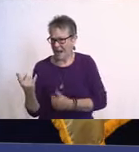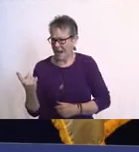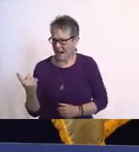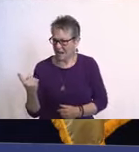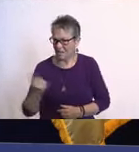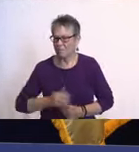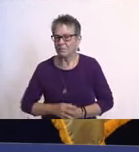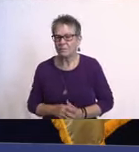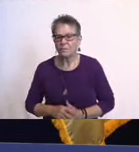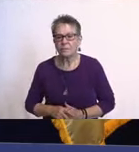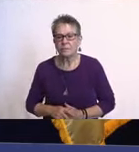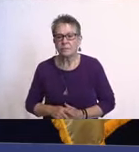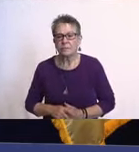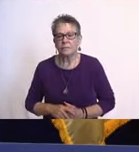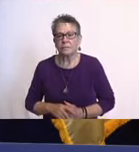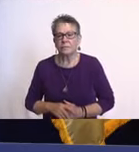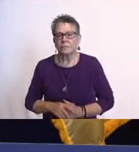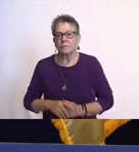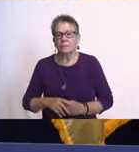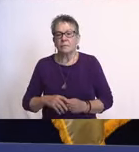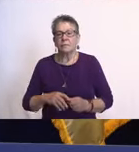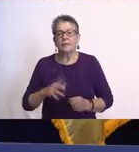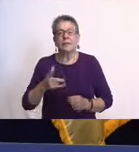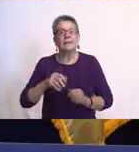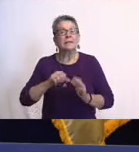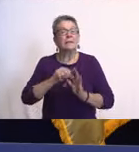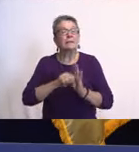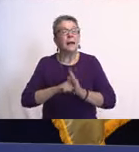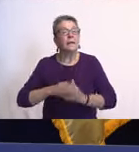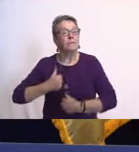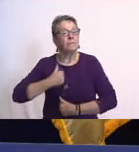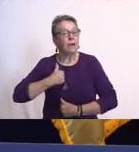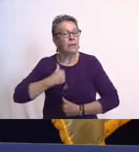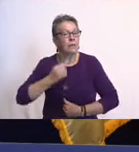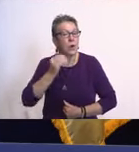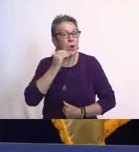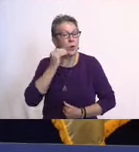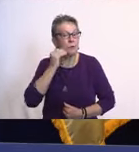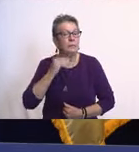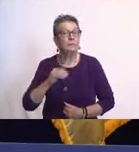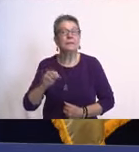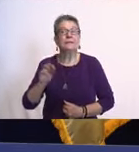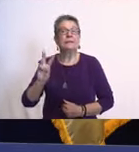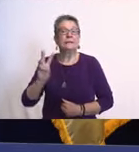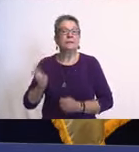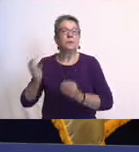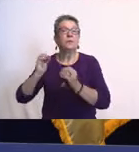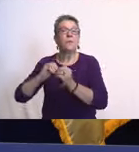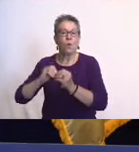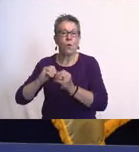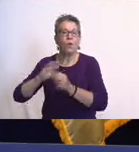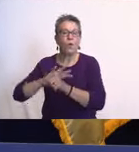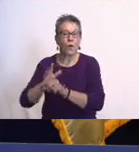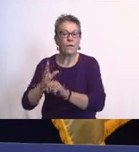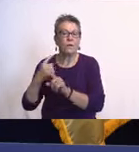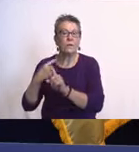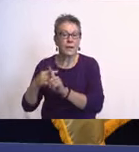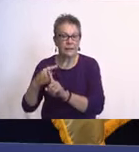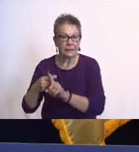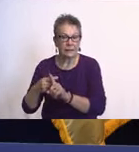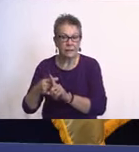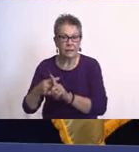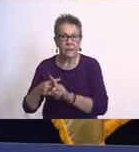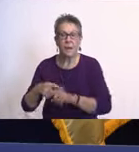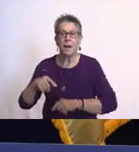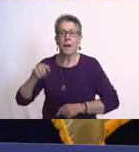our last briefing, there have been 6 new cases among the residents at the Menlo Park home and 4 new cases among